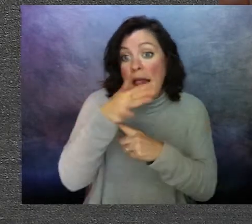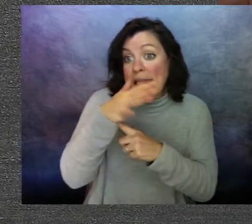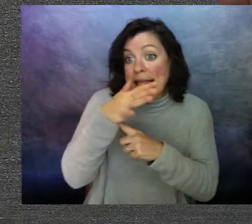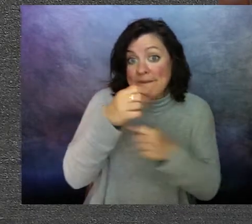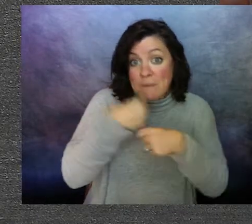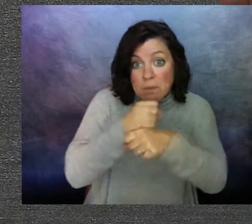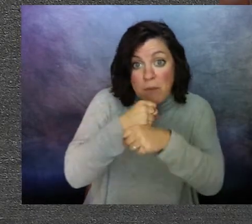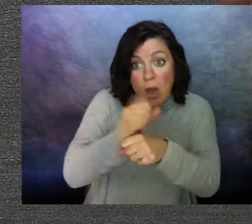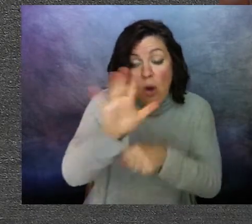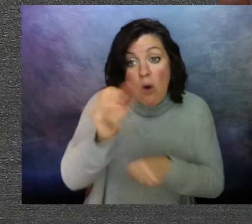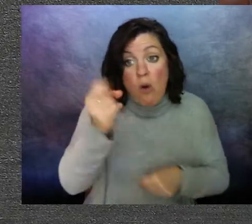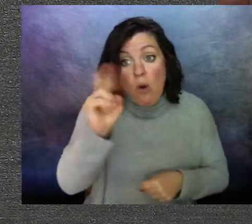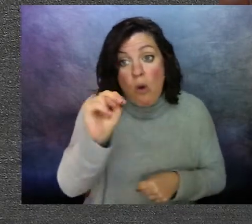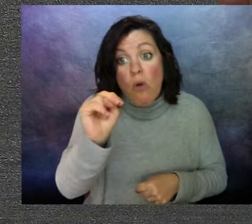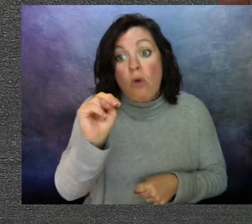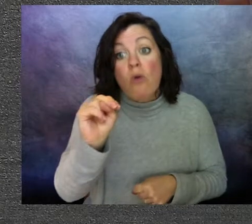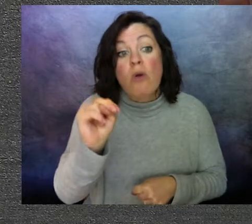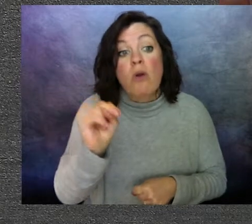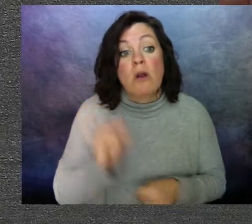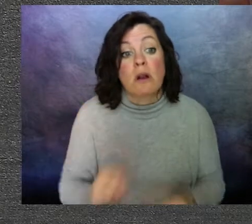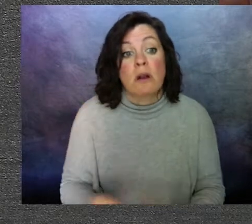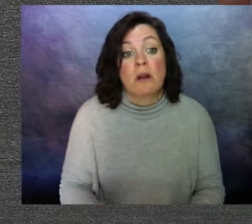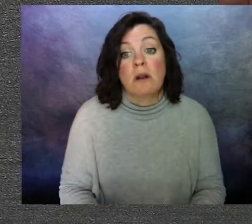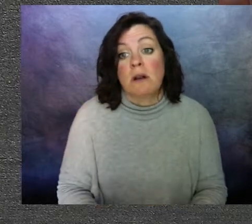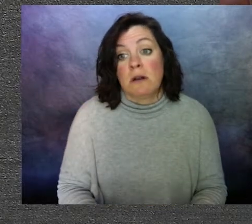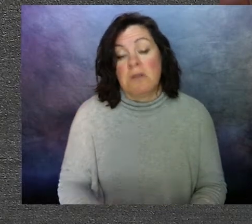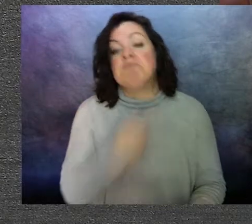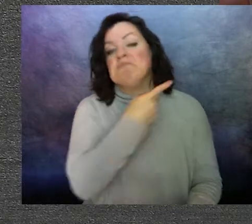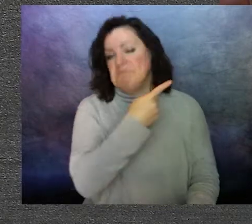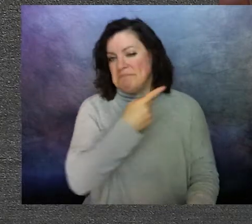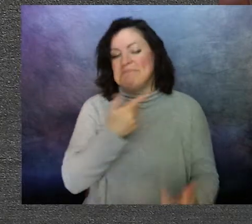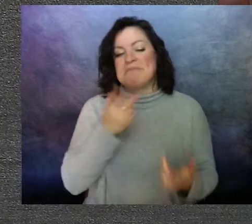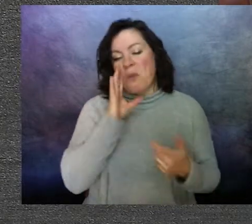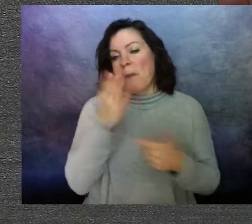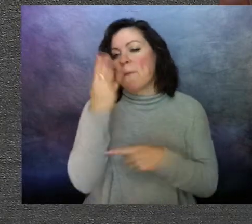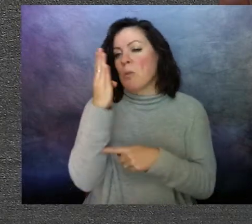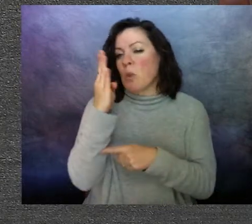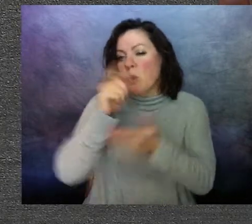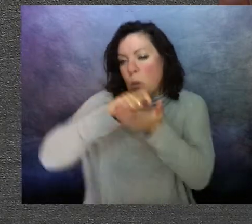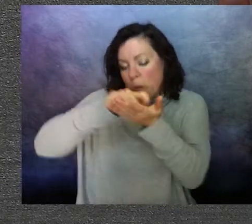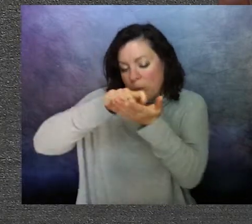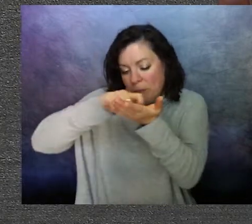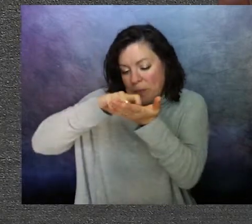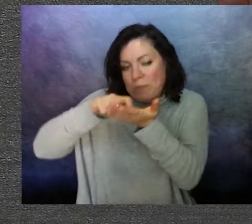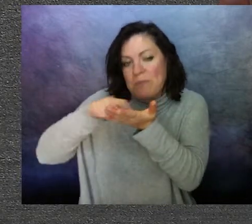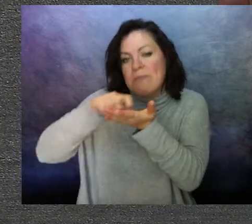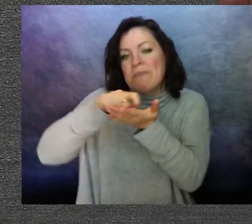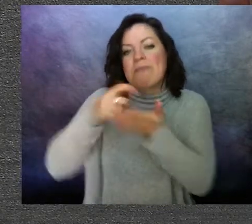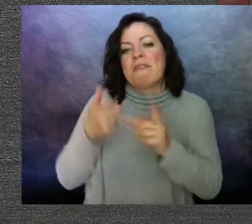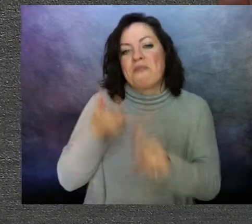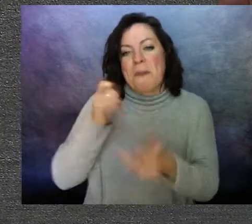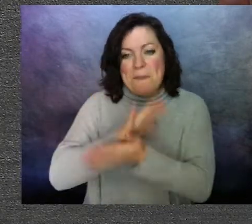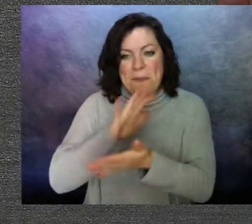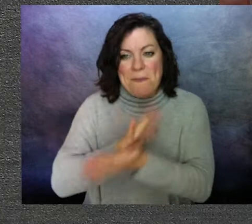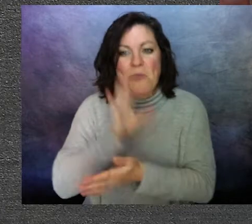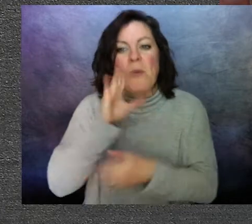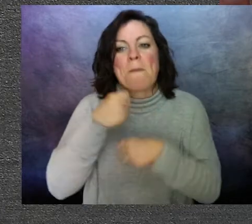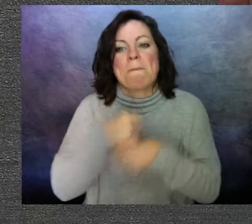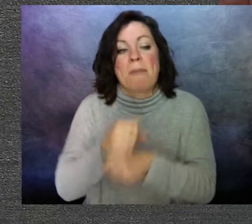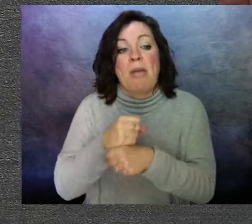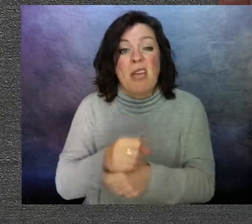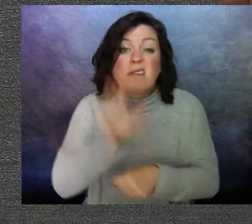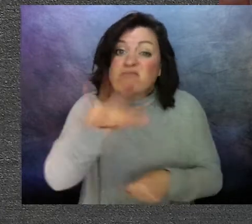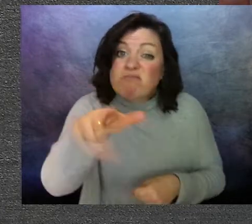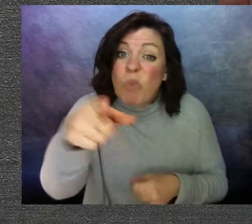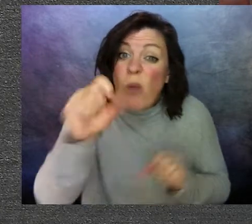first. I'm gonna do blue. Okay, and I'm just gonna make them out of paper. You can make them, or